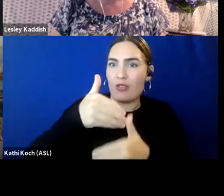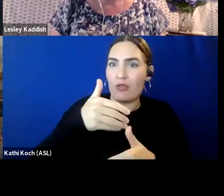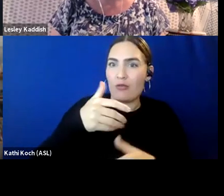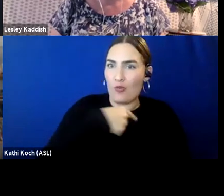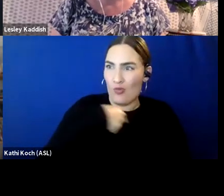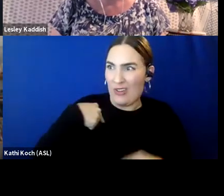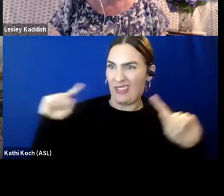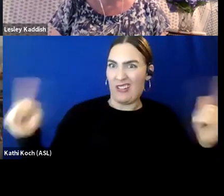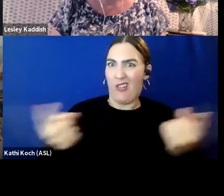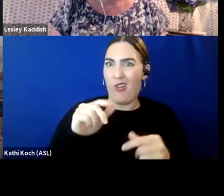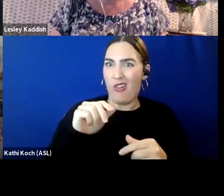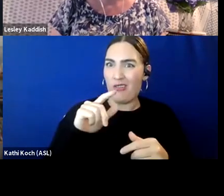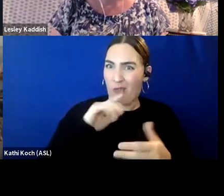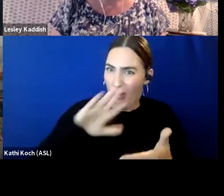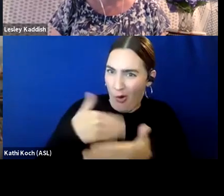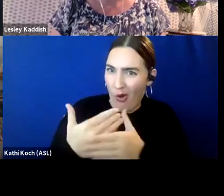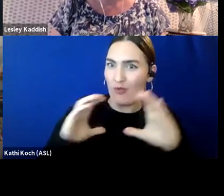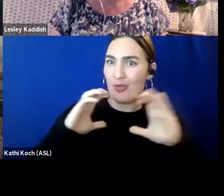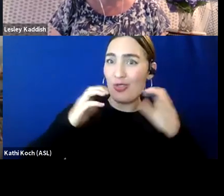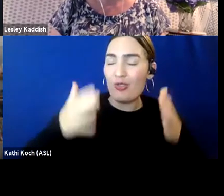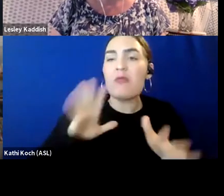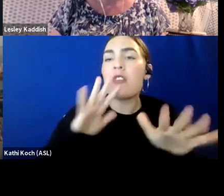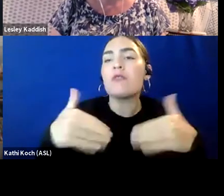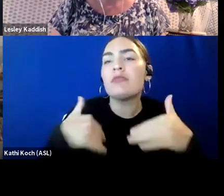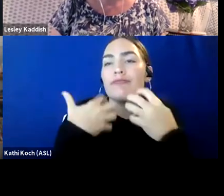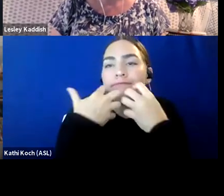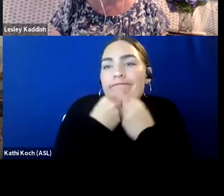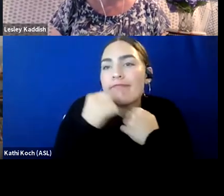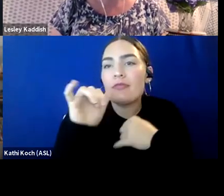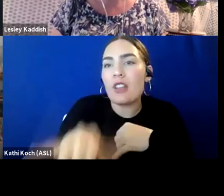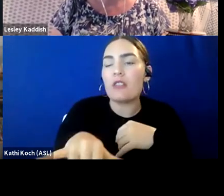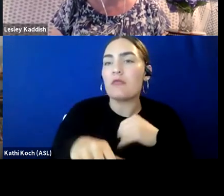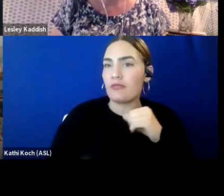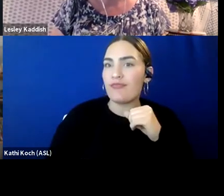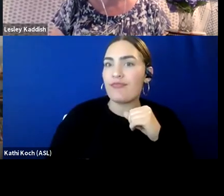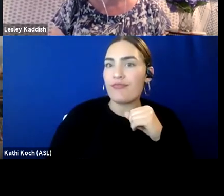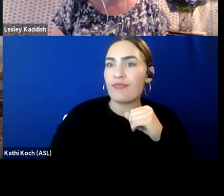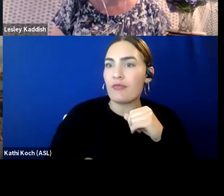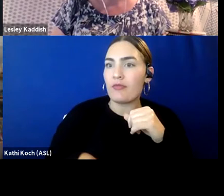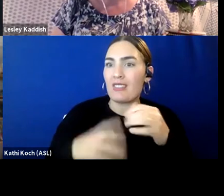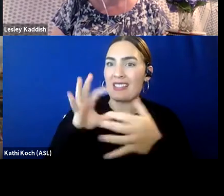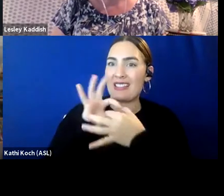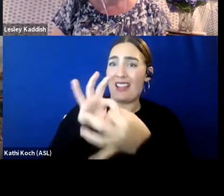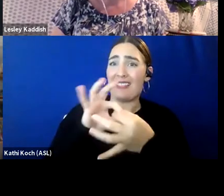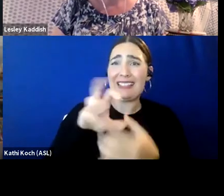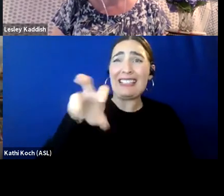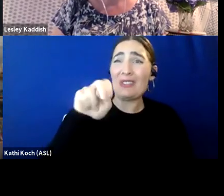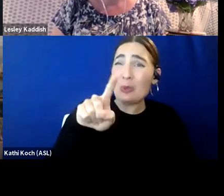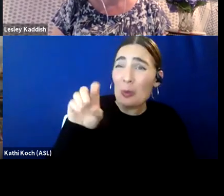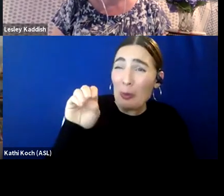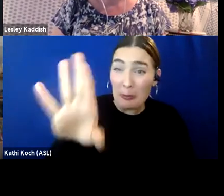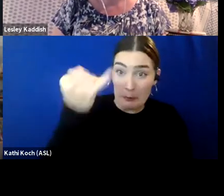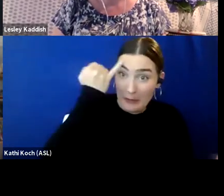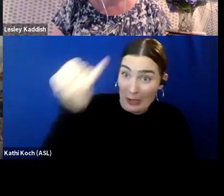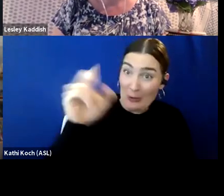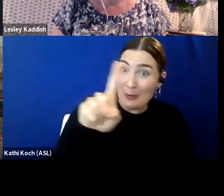just felt incredible value and connection through the course of this year, via Zoom, of all things. We haven't even shared